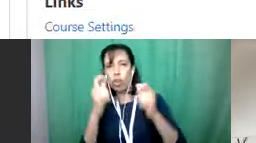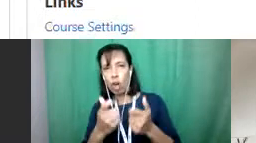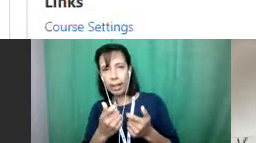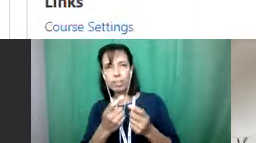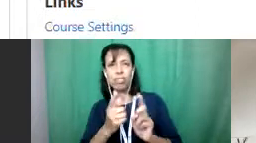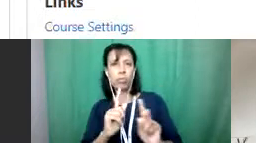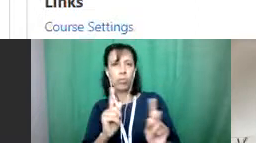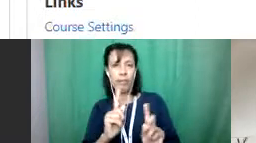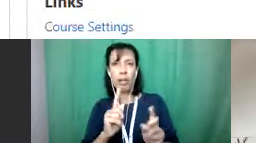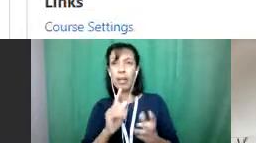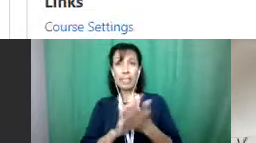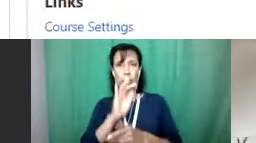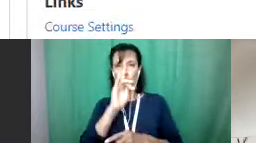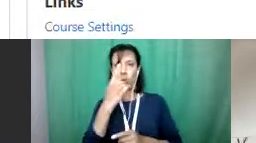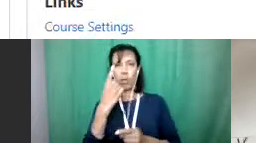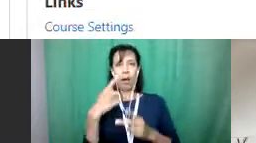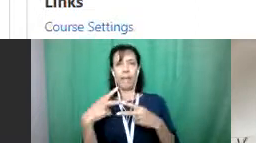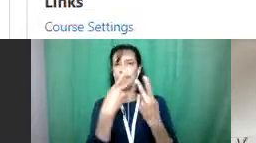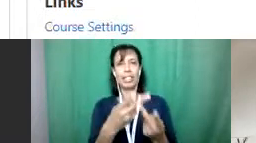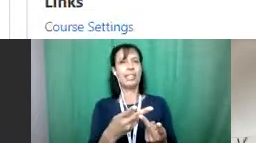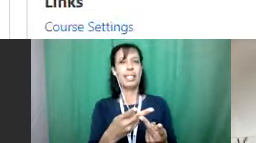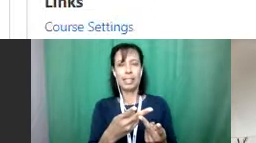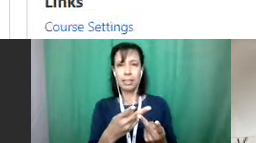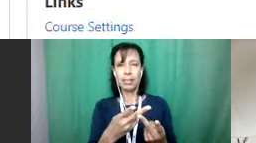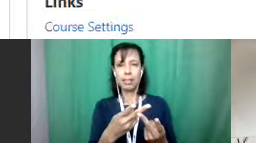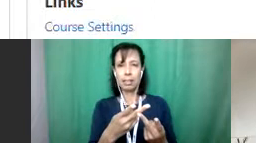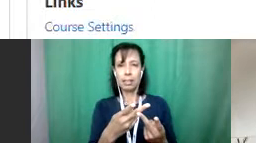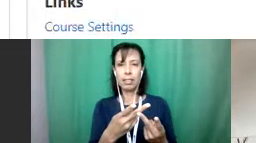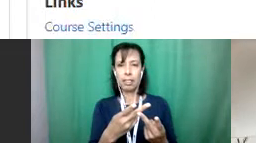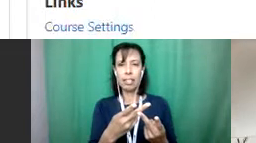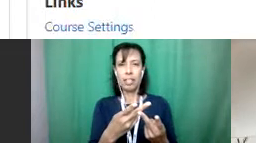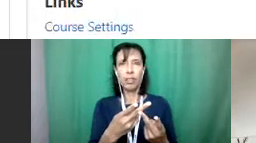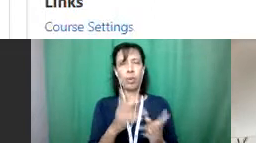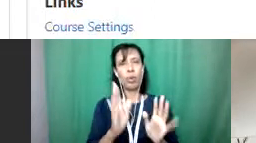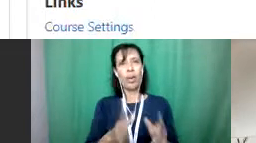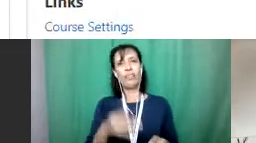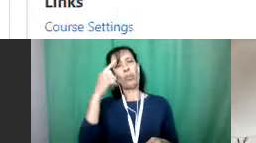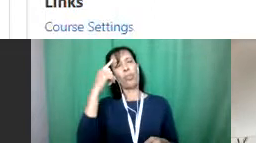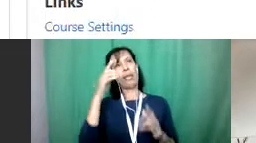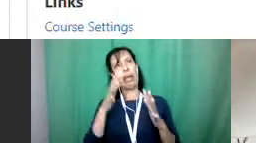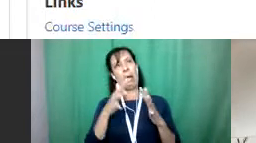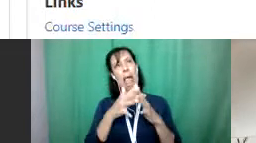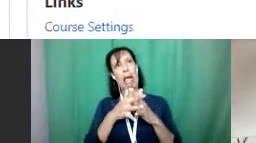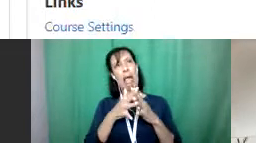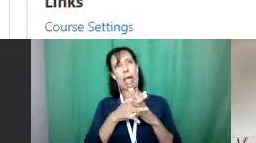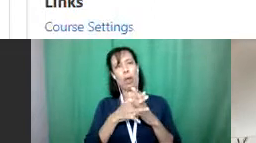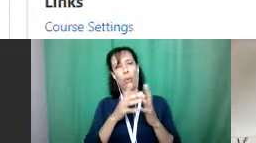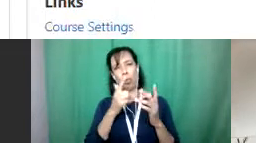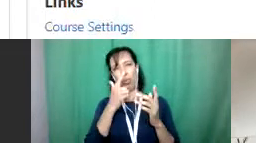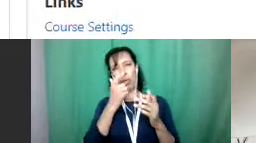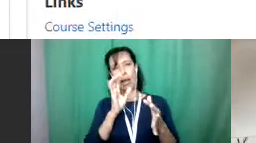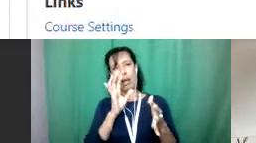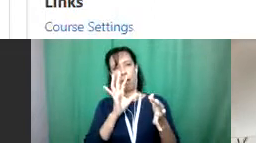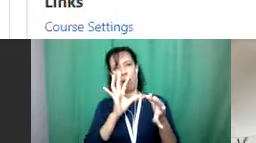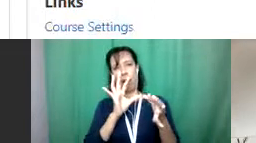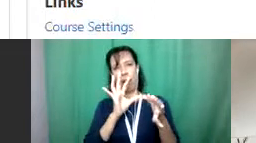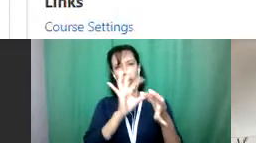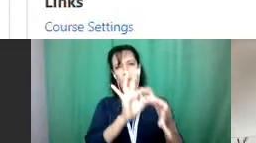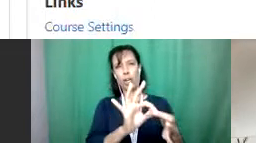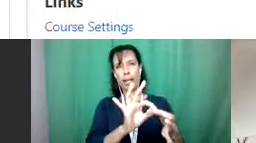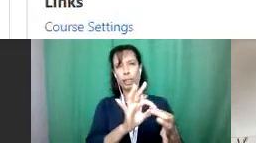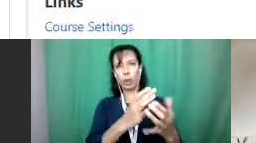to talk face-to-face to children. So you might need to think more creatively about how you can get hold of their views if